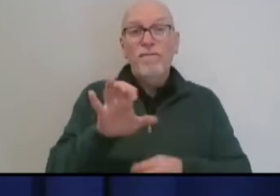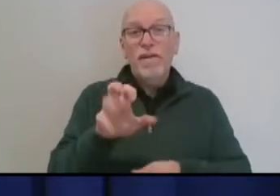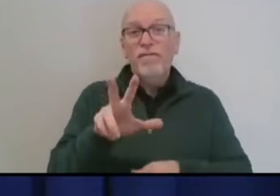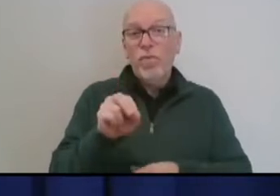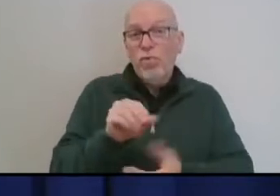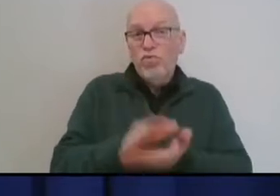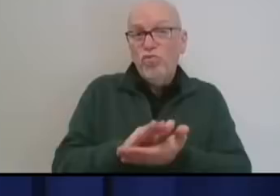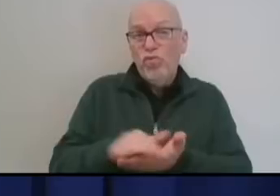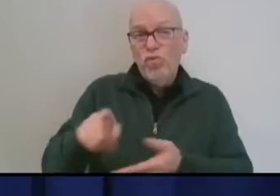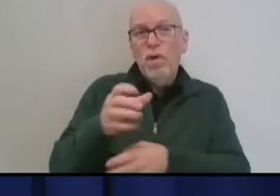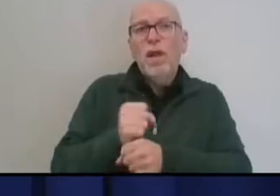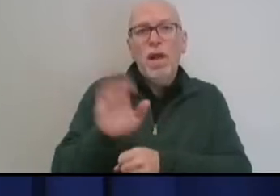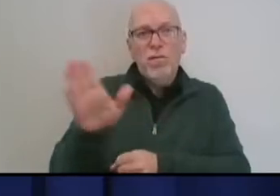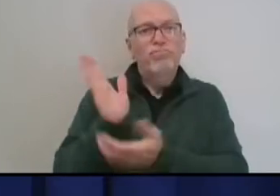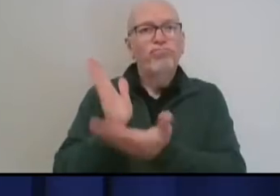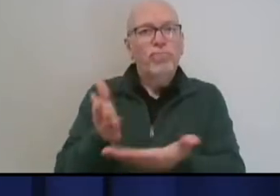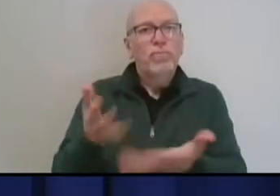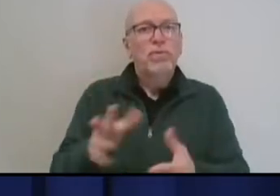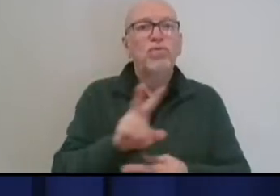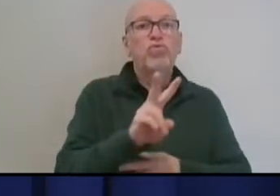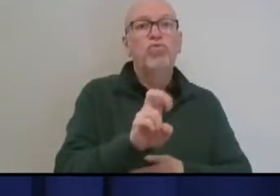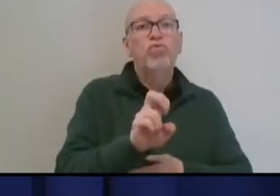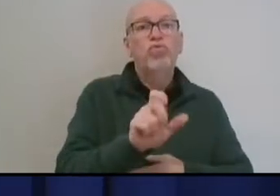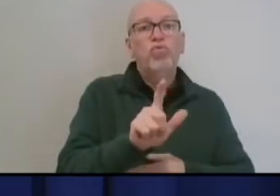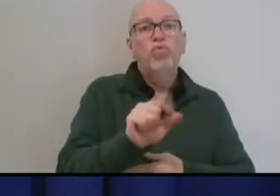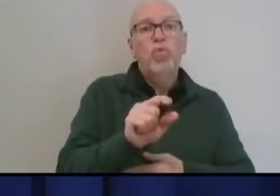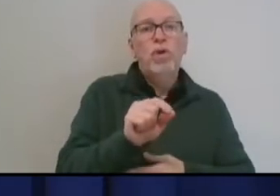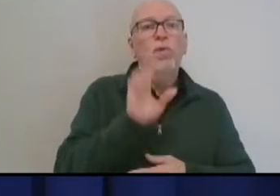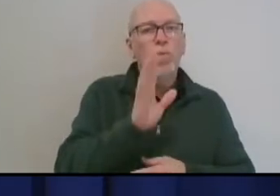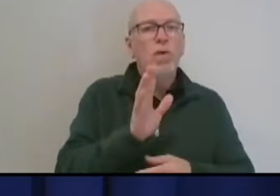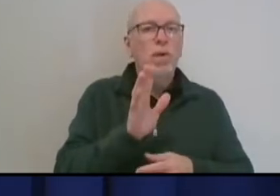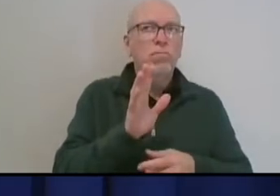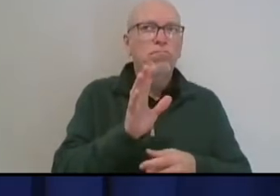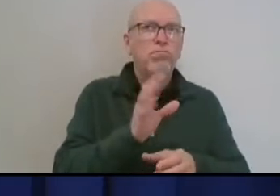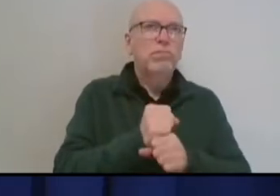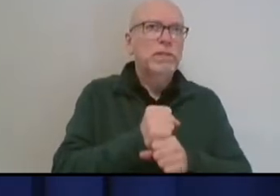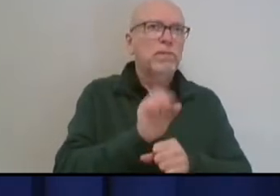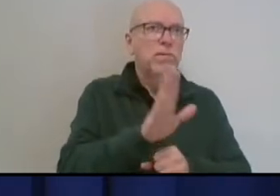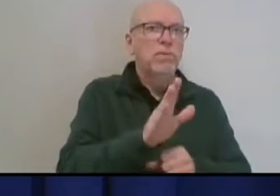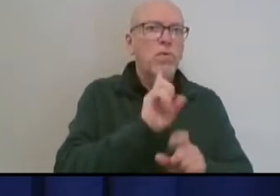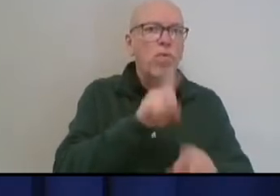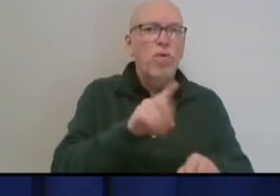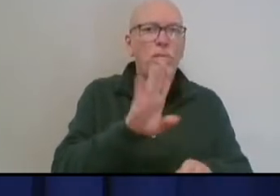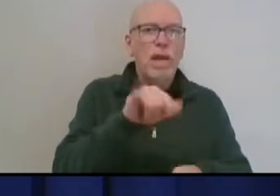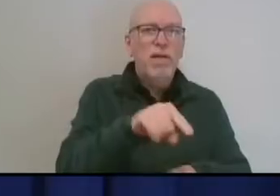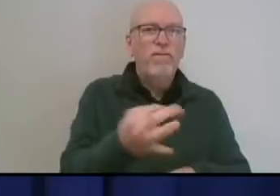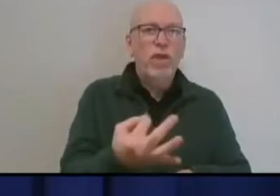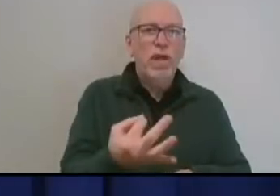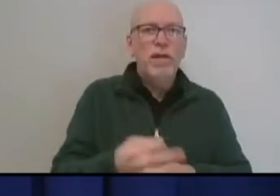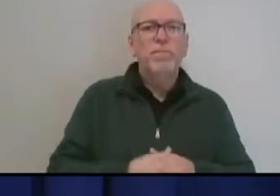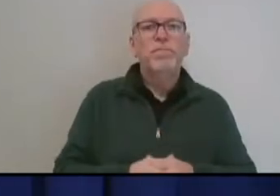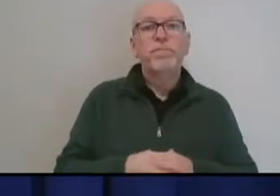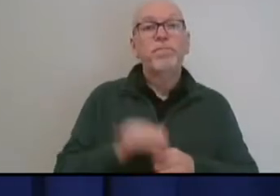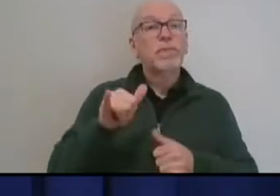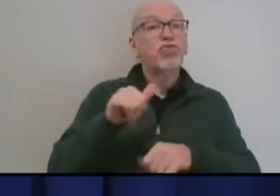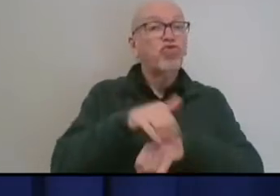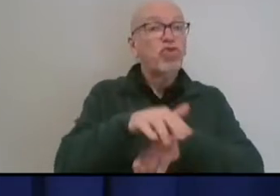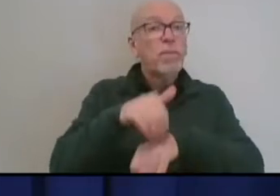received deliveries so far, with another 220 expected to be completed by Friday. These shipments include